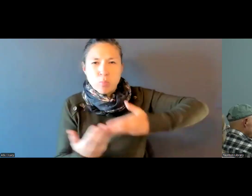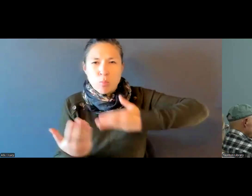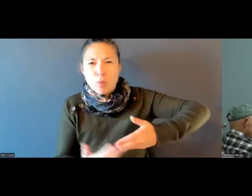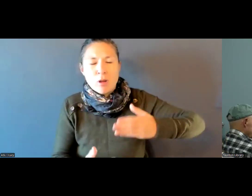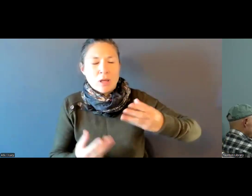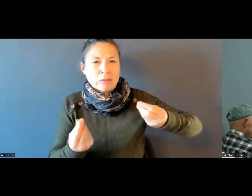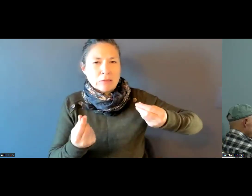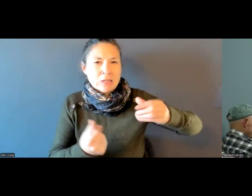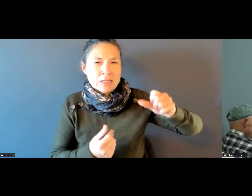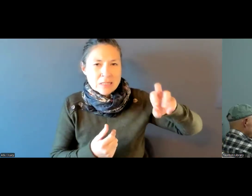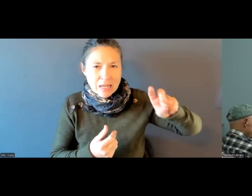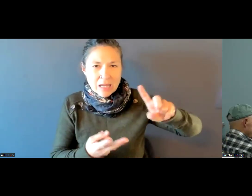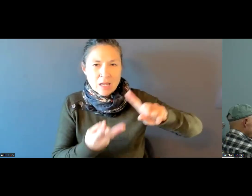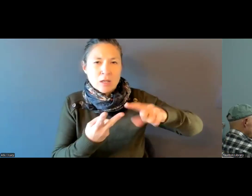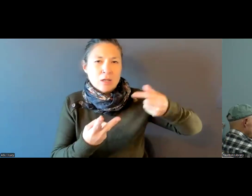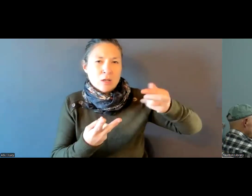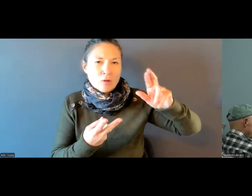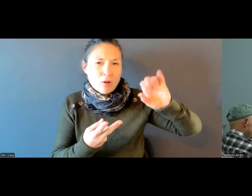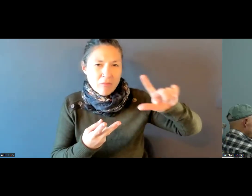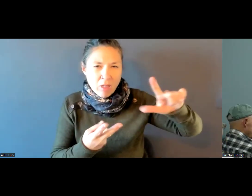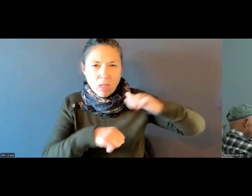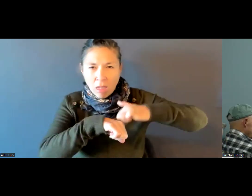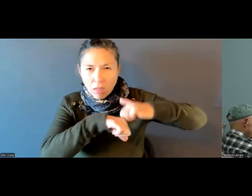and I